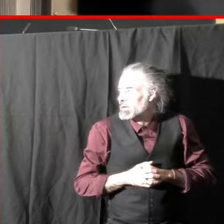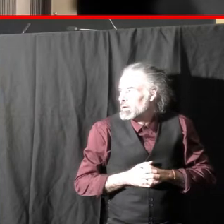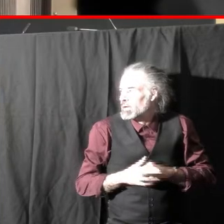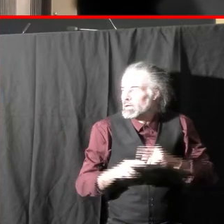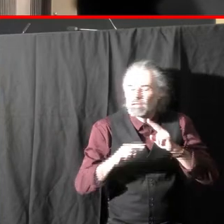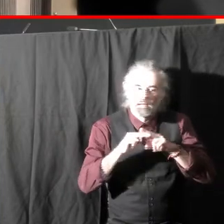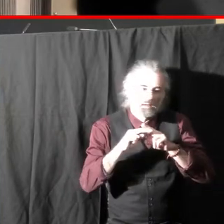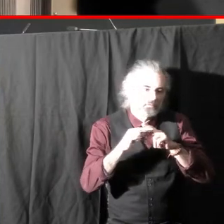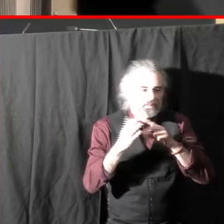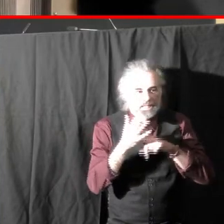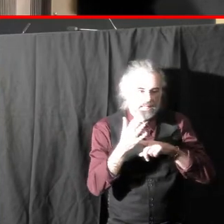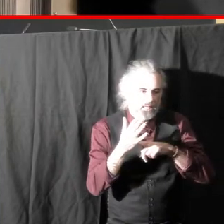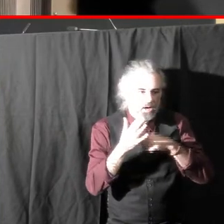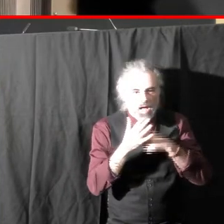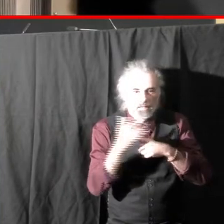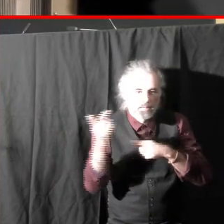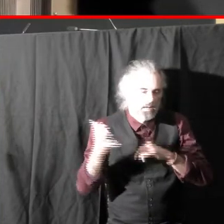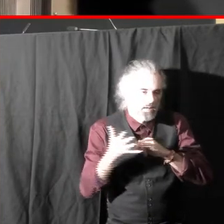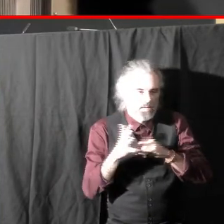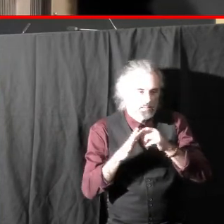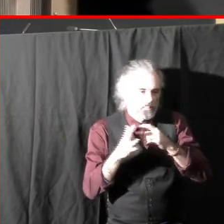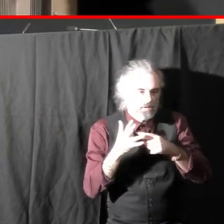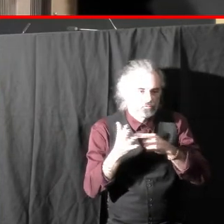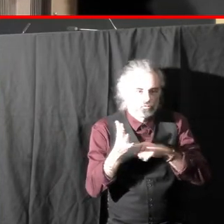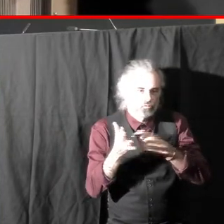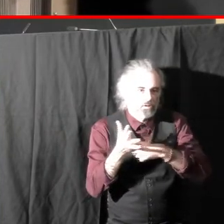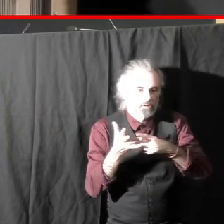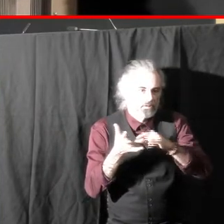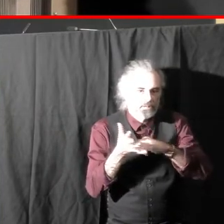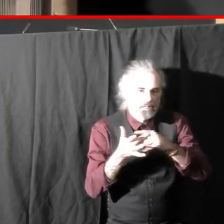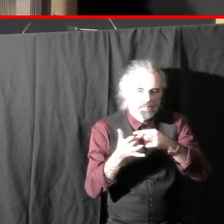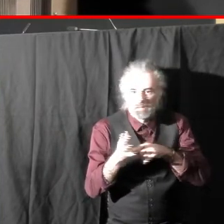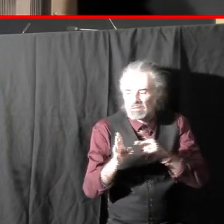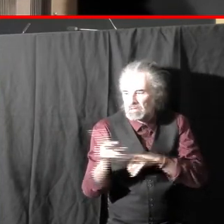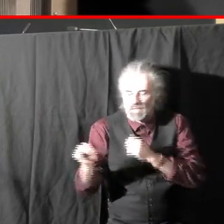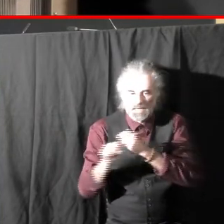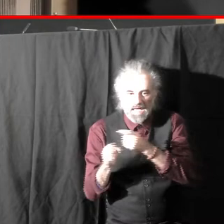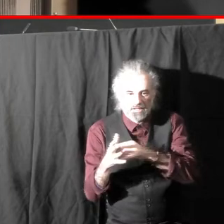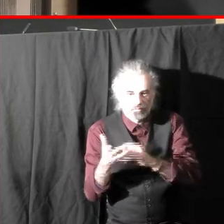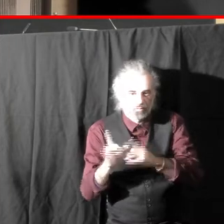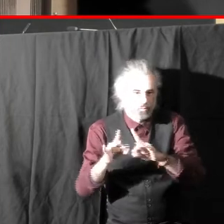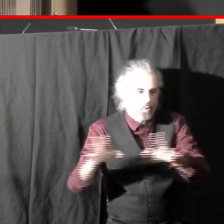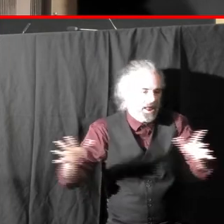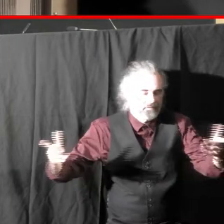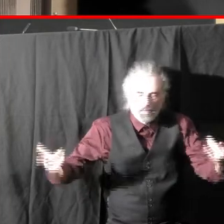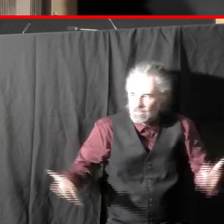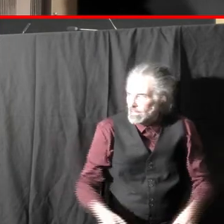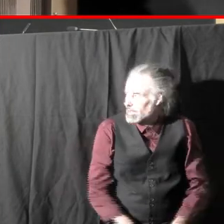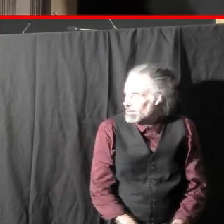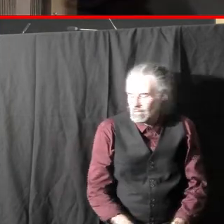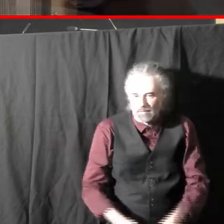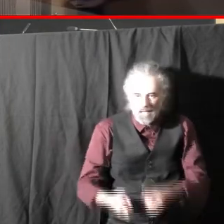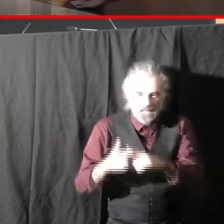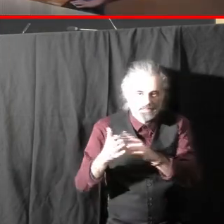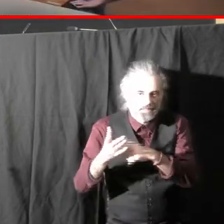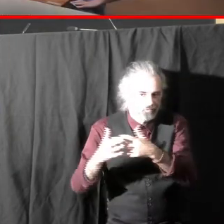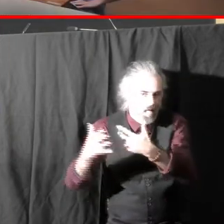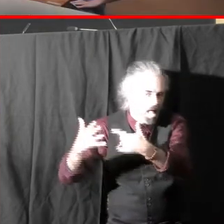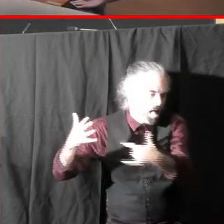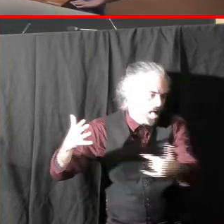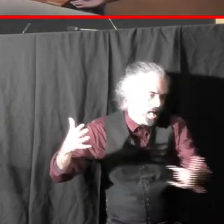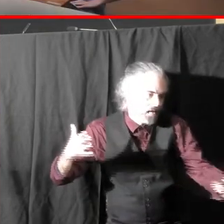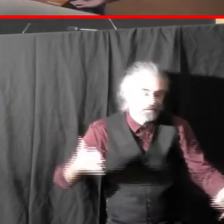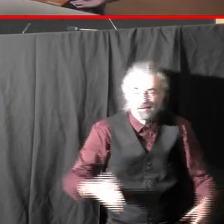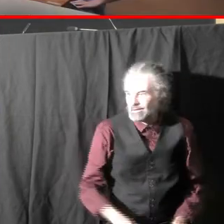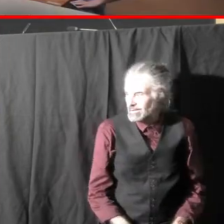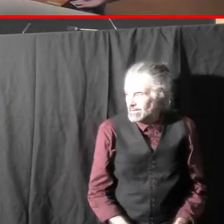FTIR spectroscopy, you need to have a gas chromatograph, etc. Well, I don't see